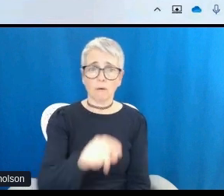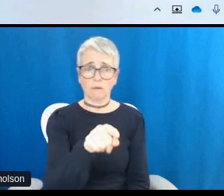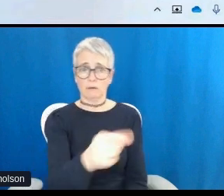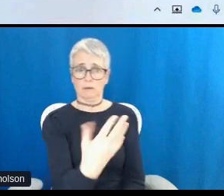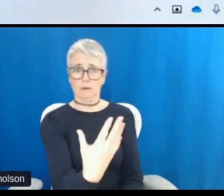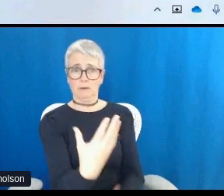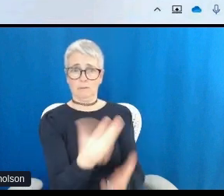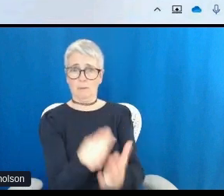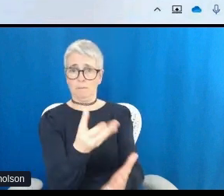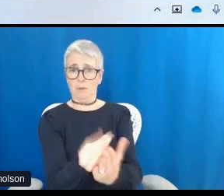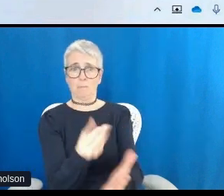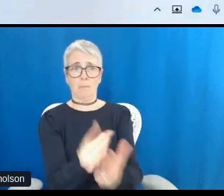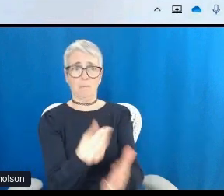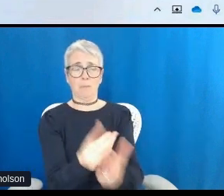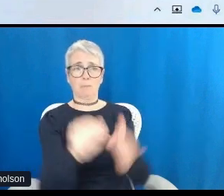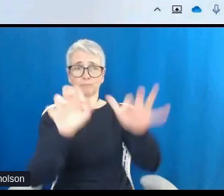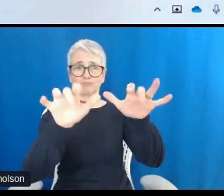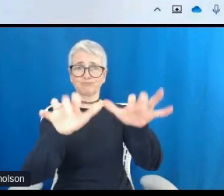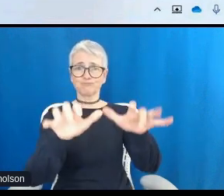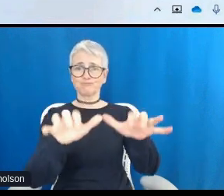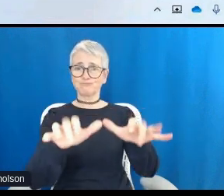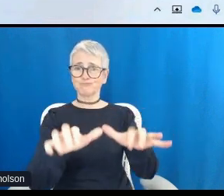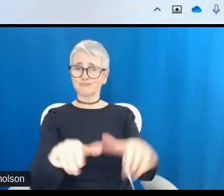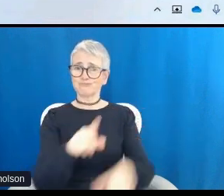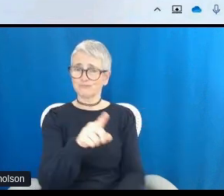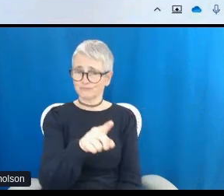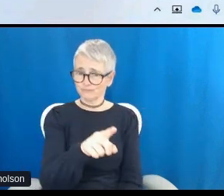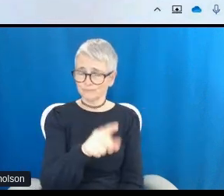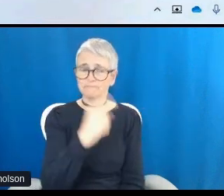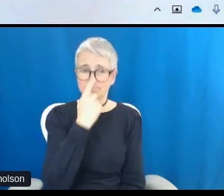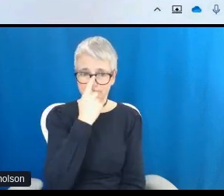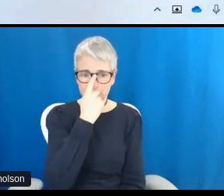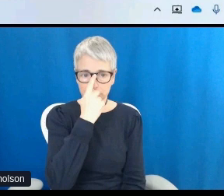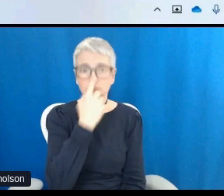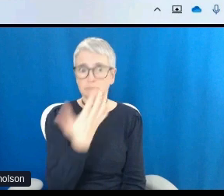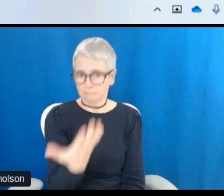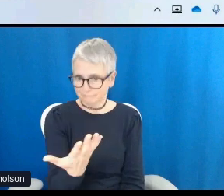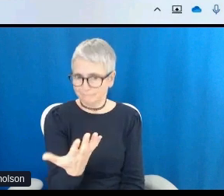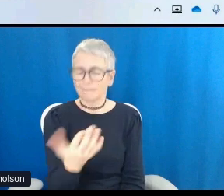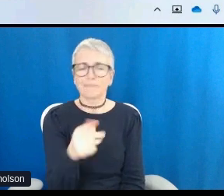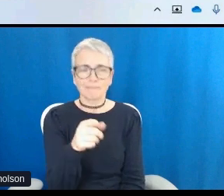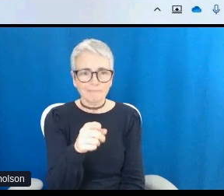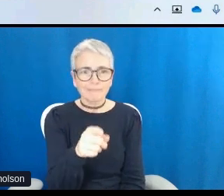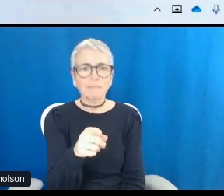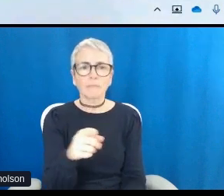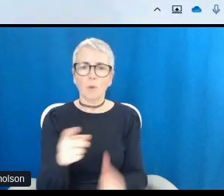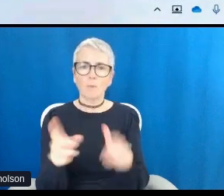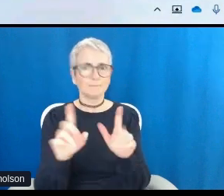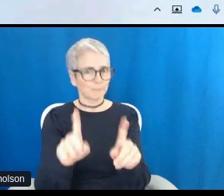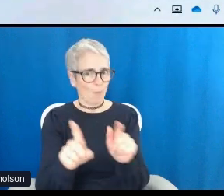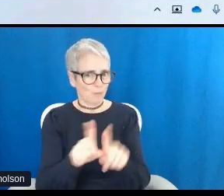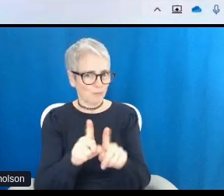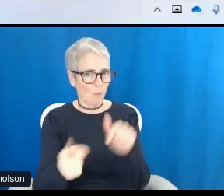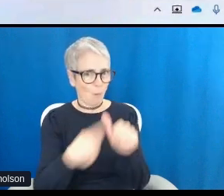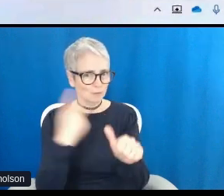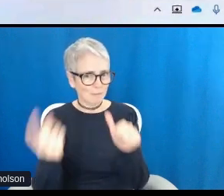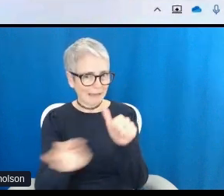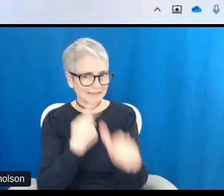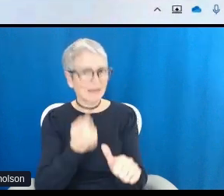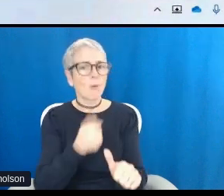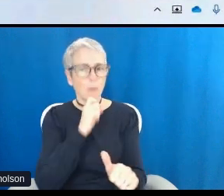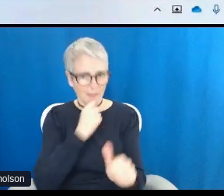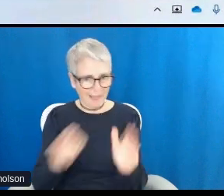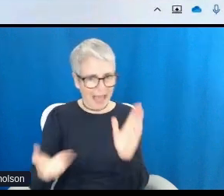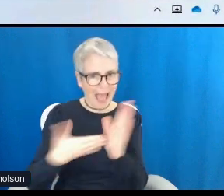dictating anything that I say. And one of the things that we've brought in with Windows 11 is this automatic punctuation. So you'll see that it's going to add